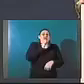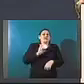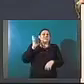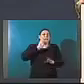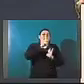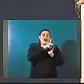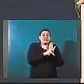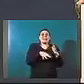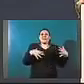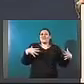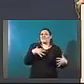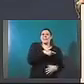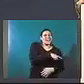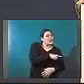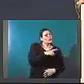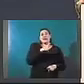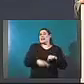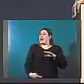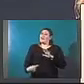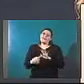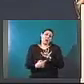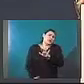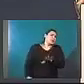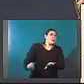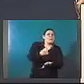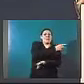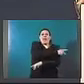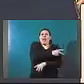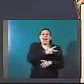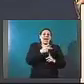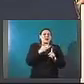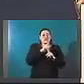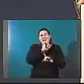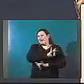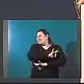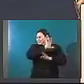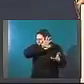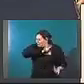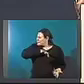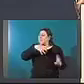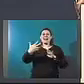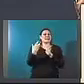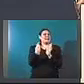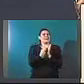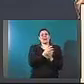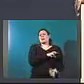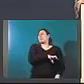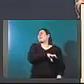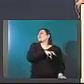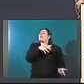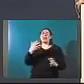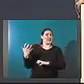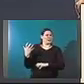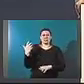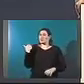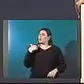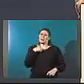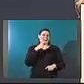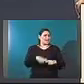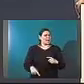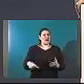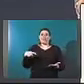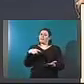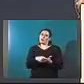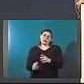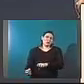of fear. We cannot afford to go back to that mess, that fiscal mess. We can't afford